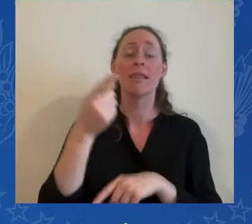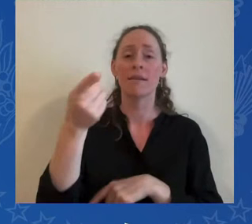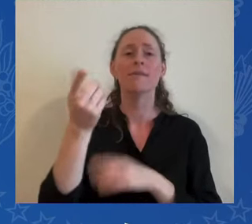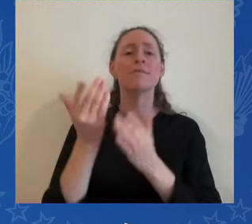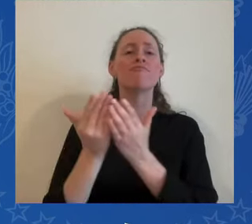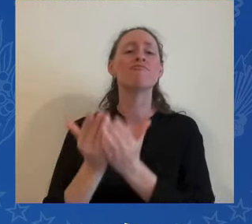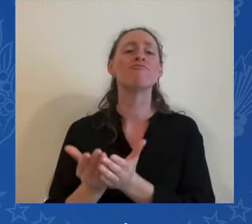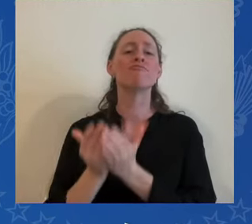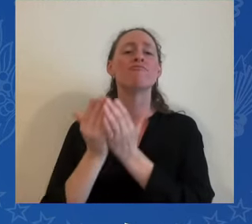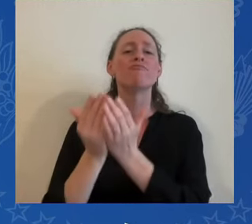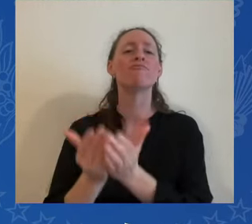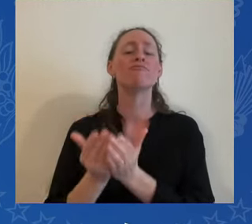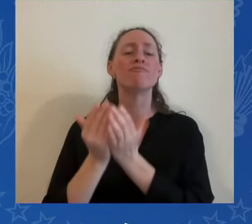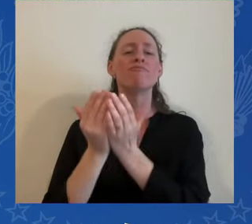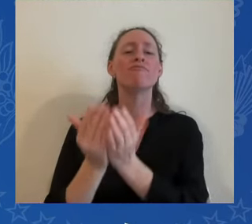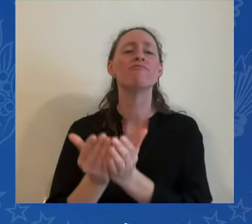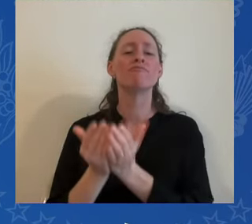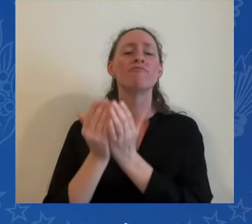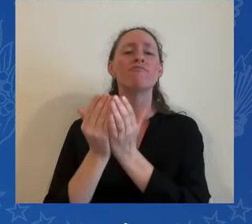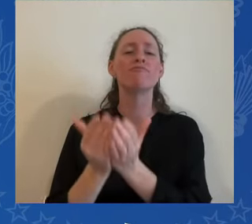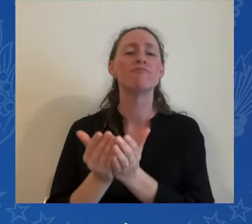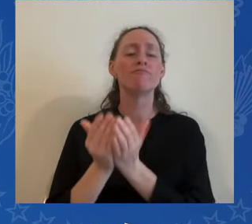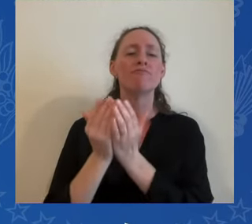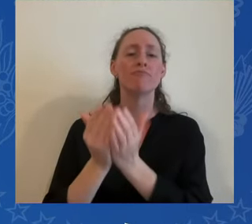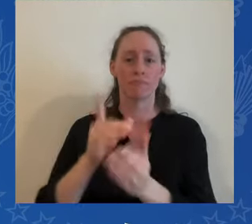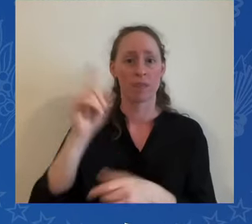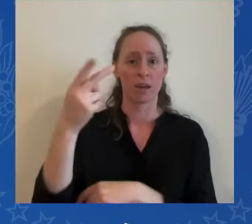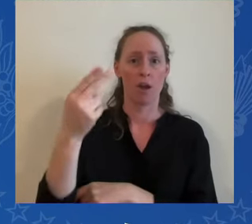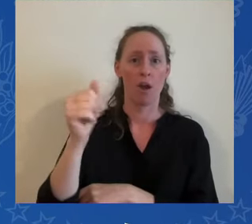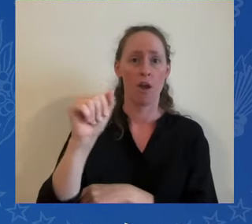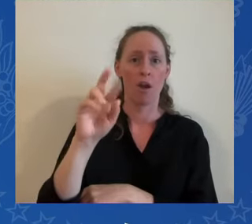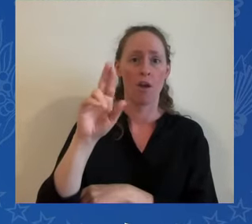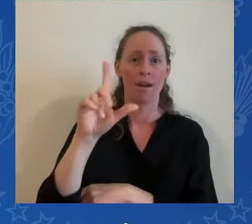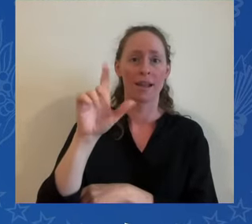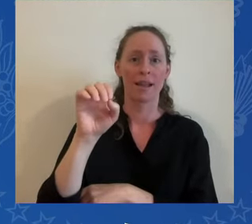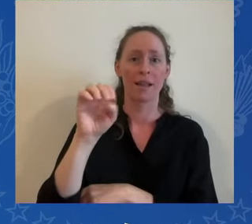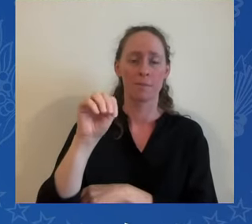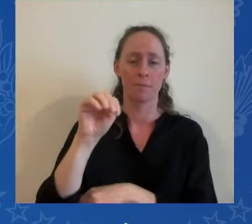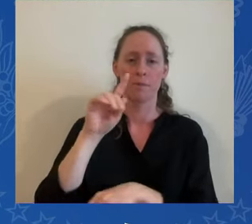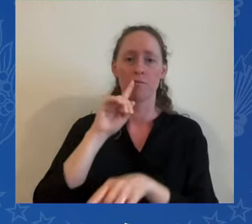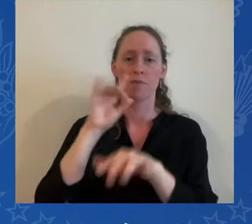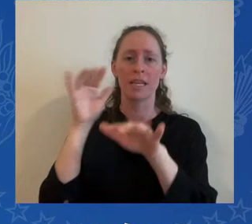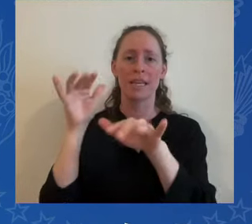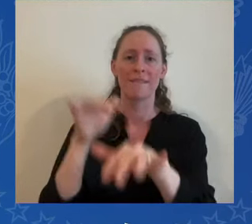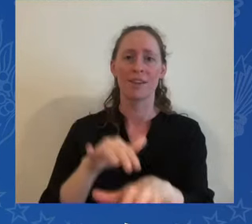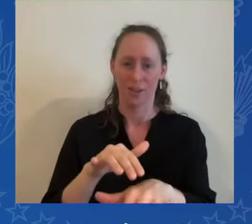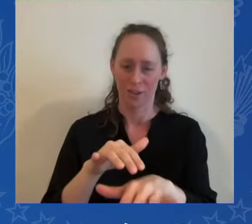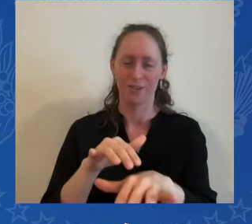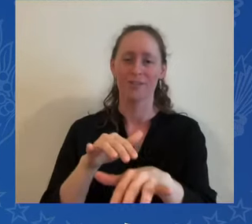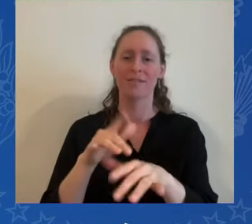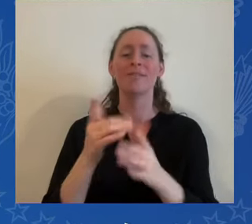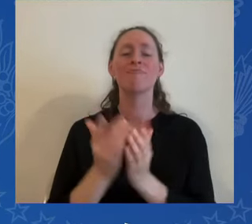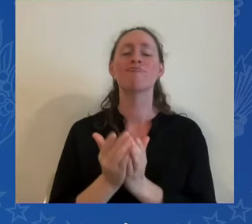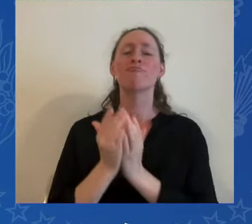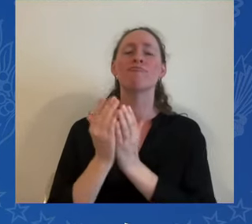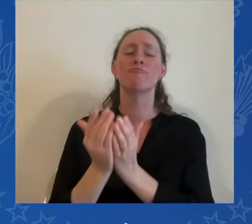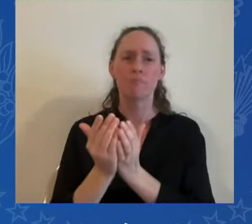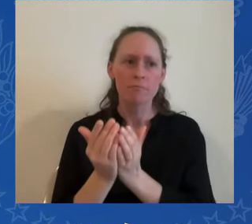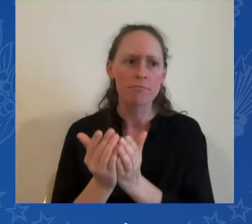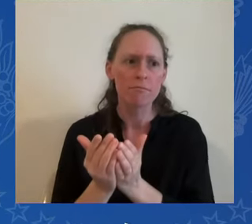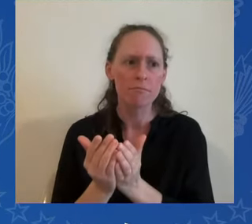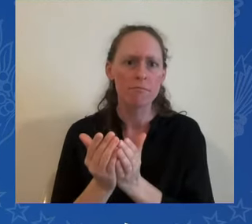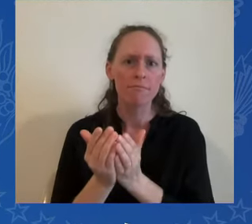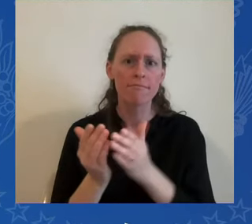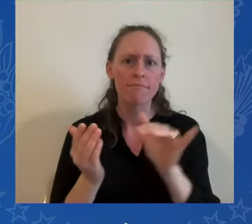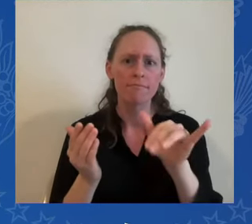by the current. Lieutenant's boat sped to the spot beneath the Triborough Bridge. They saw a man fighting to keep his head above water as